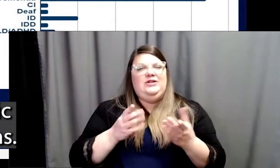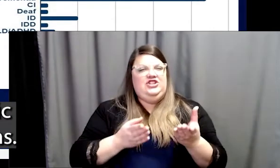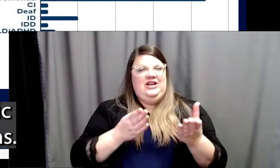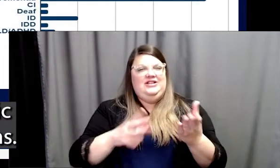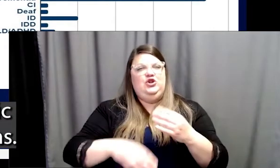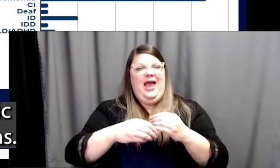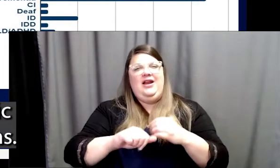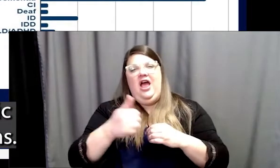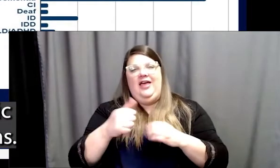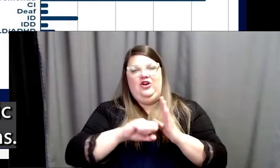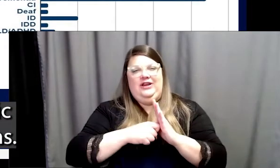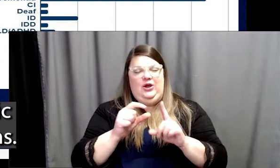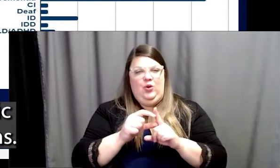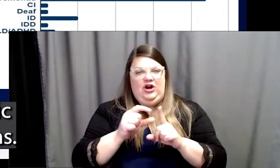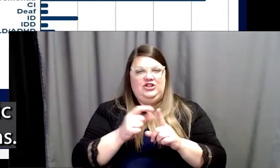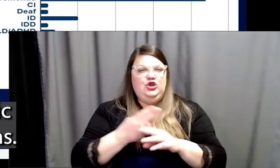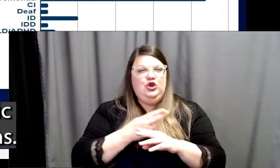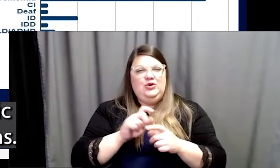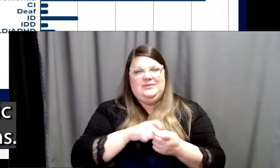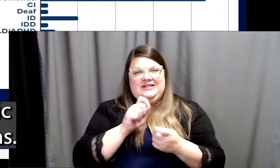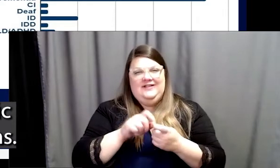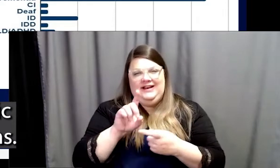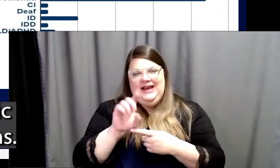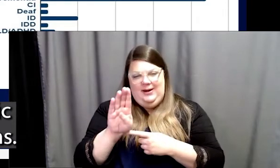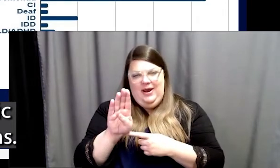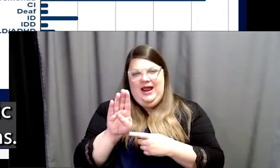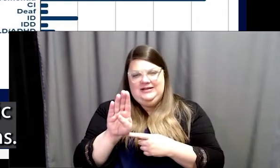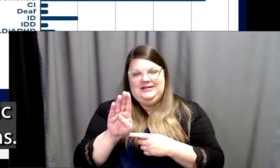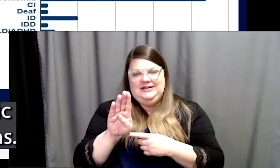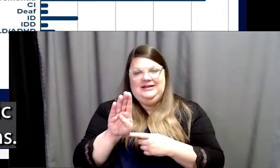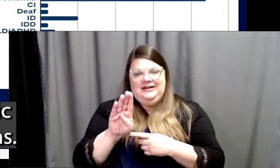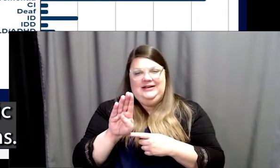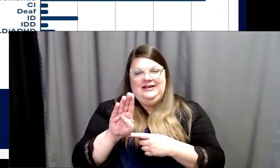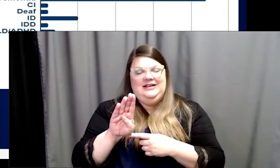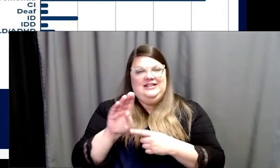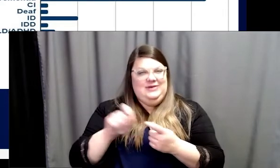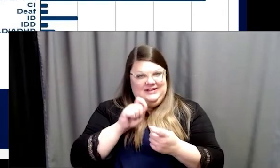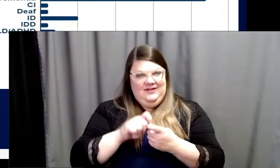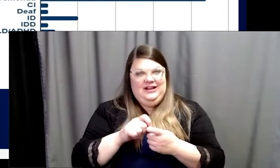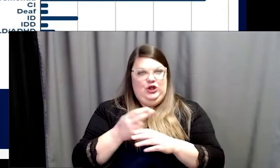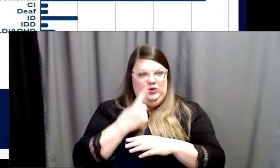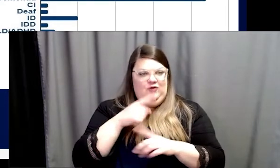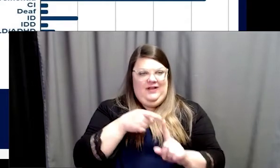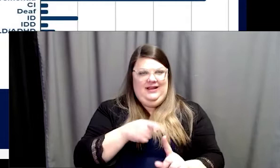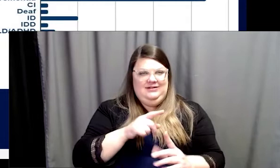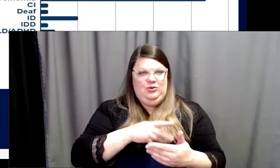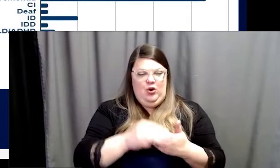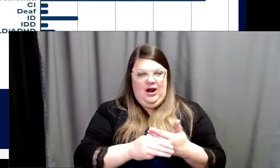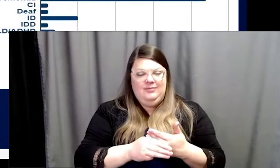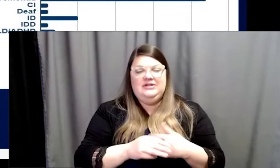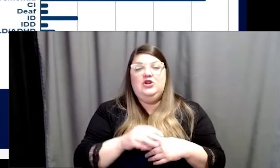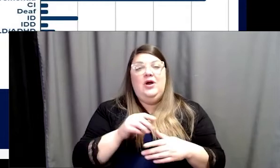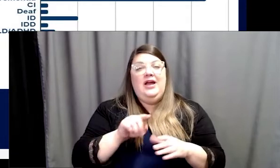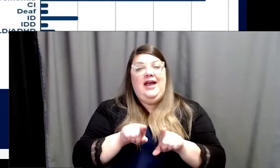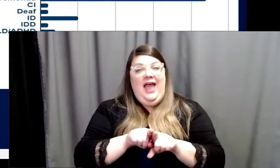or to use a specific database dedicated for these programs. So after looking into it,